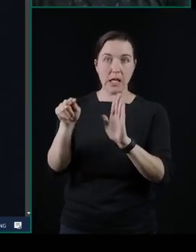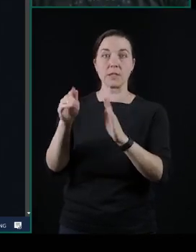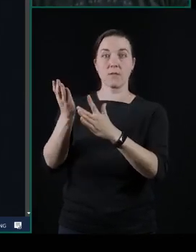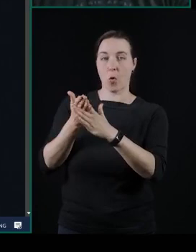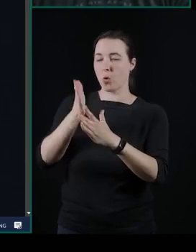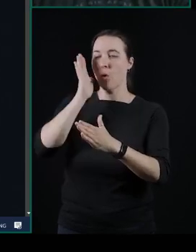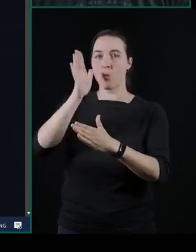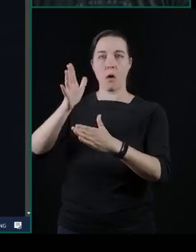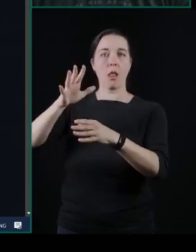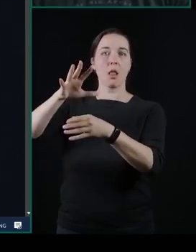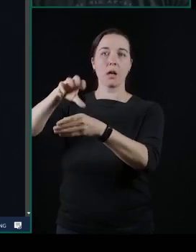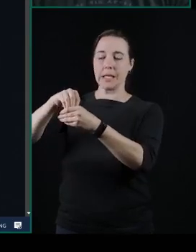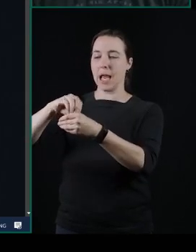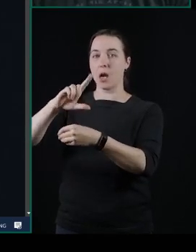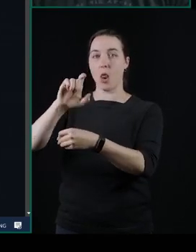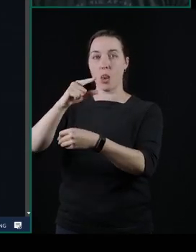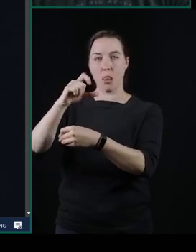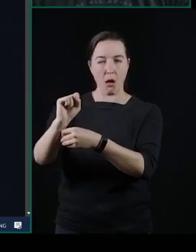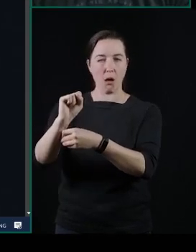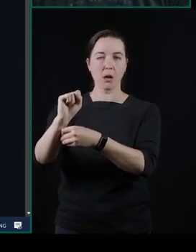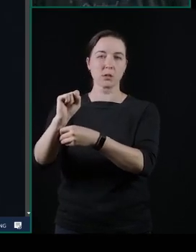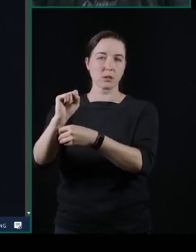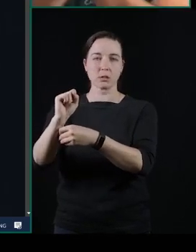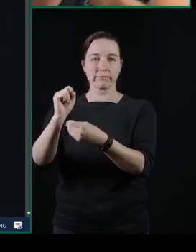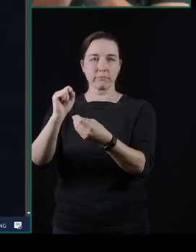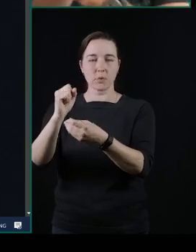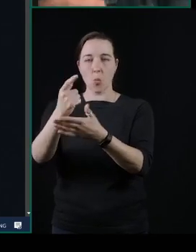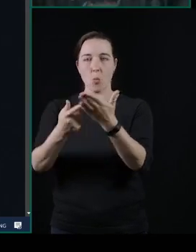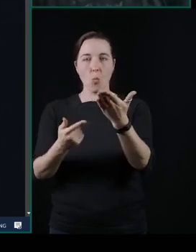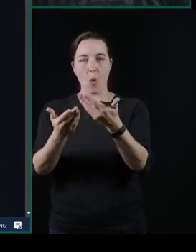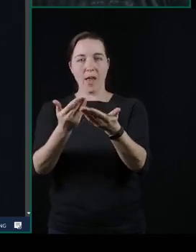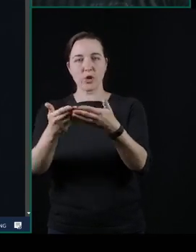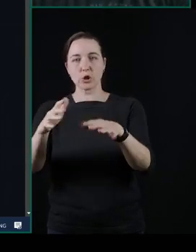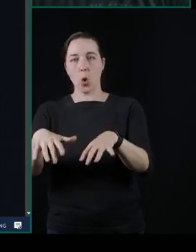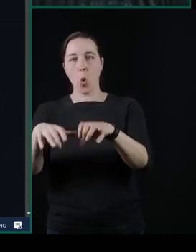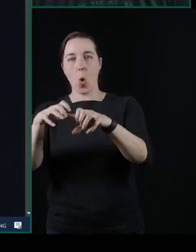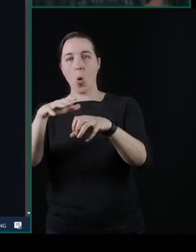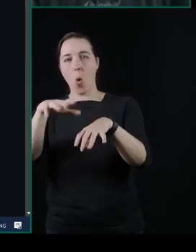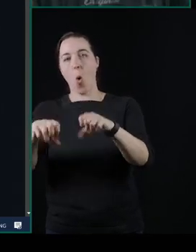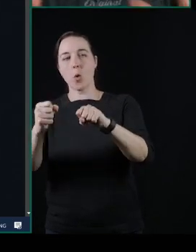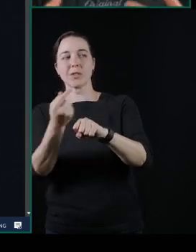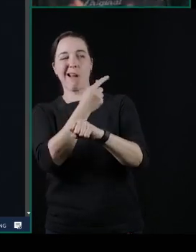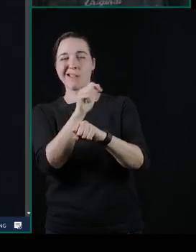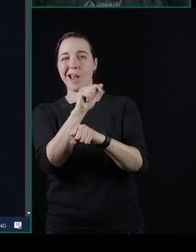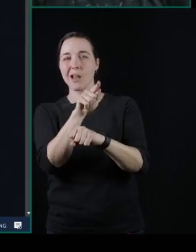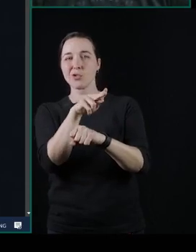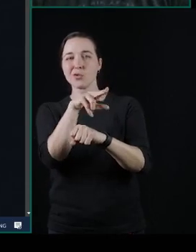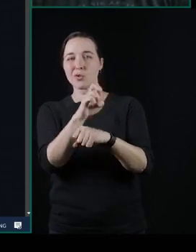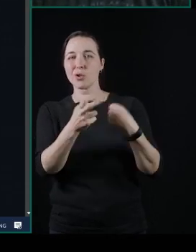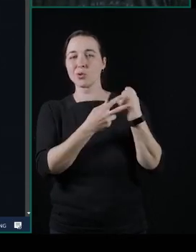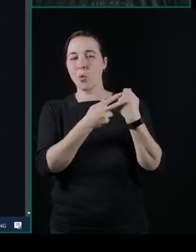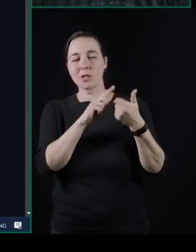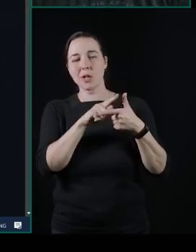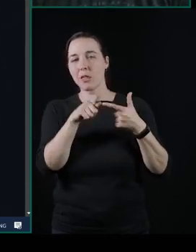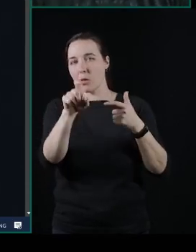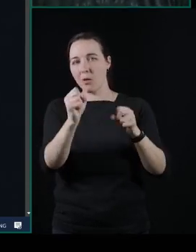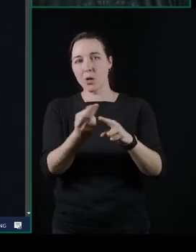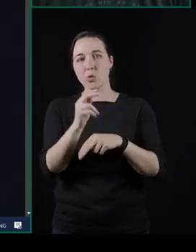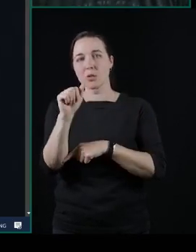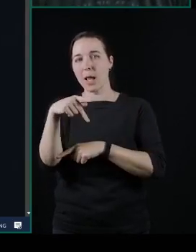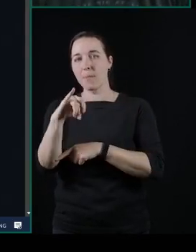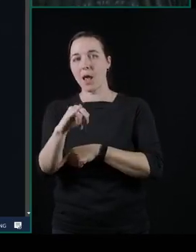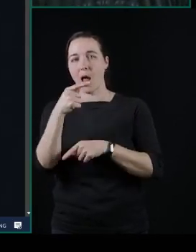this folder will contain logs that will then be hosted on Azure storage, and then you can use the MPS APIs